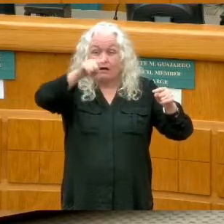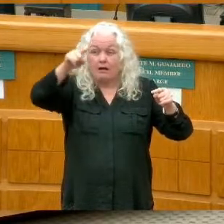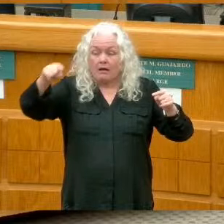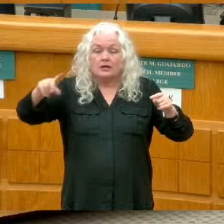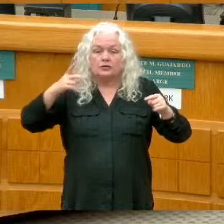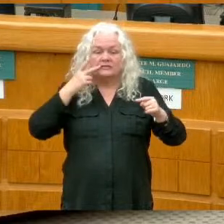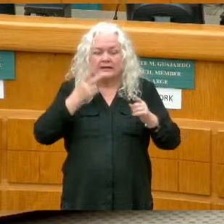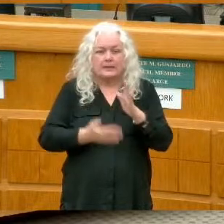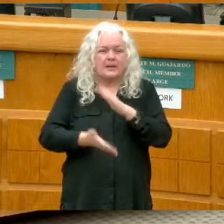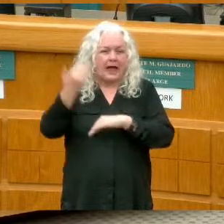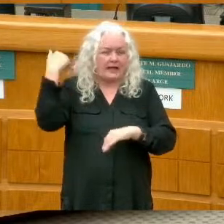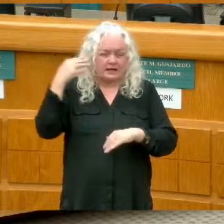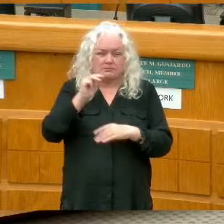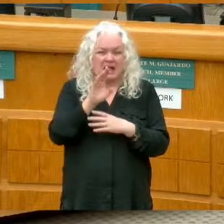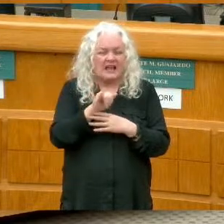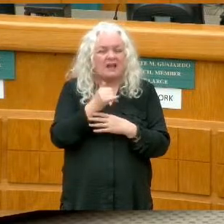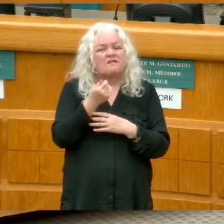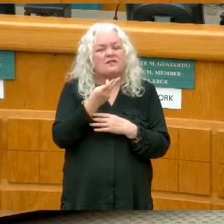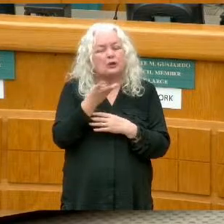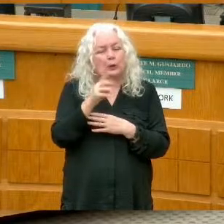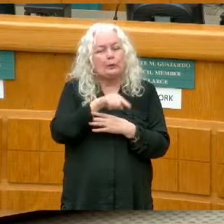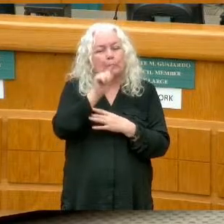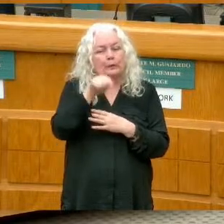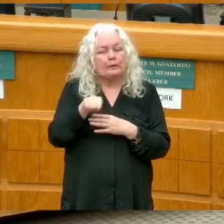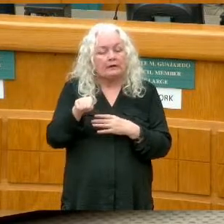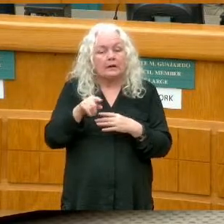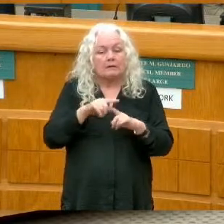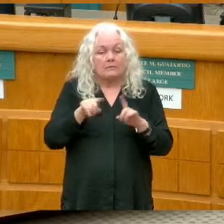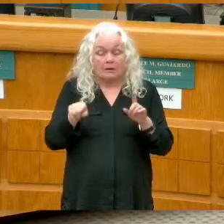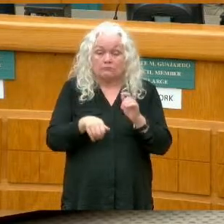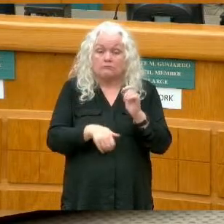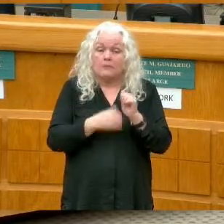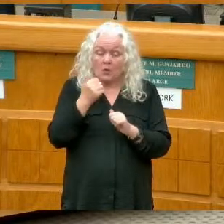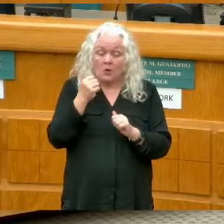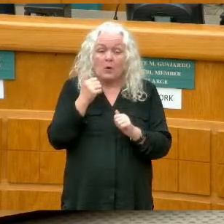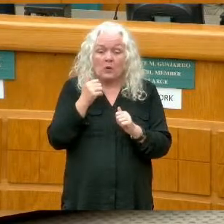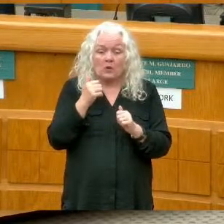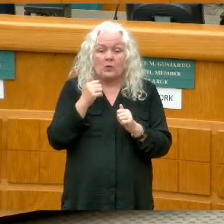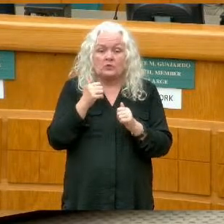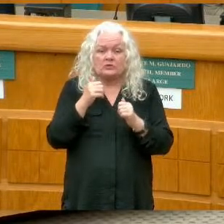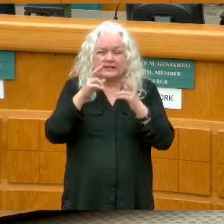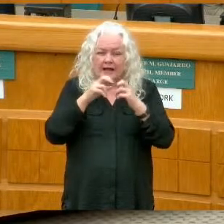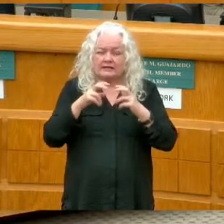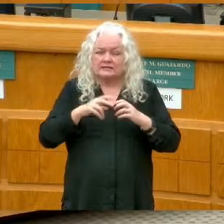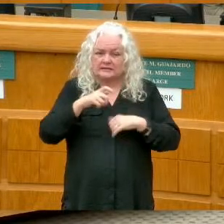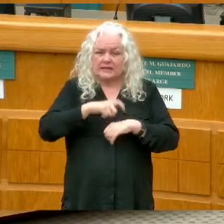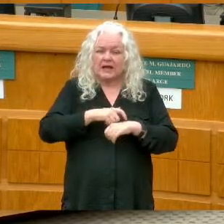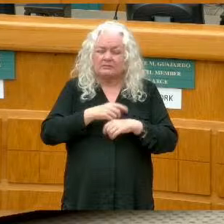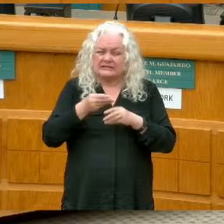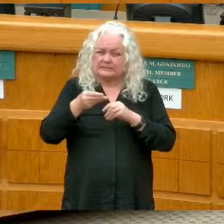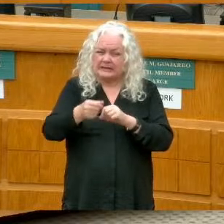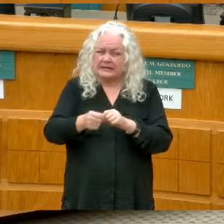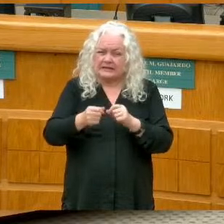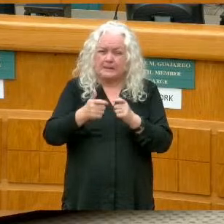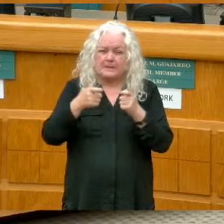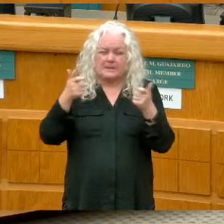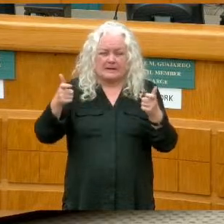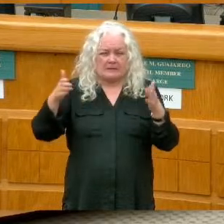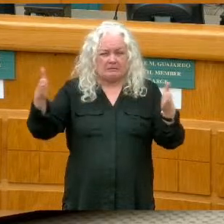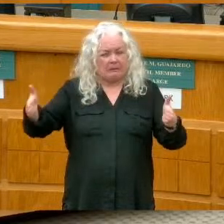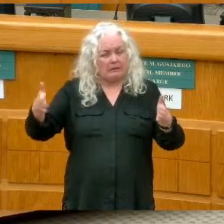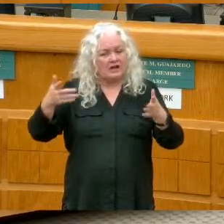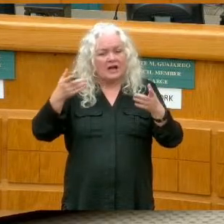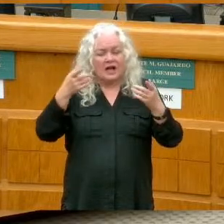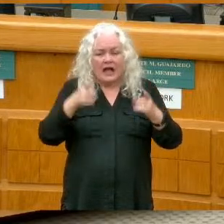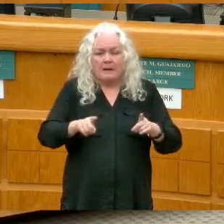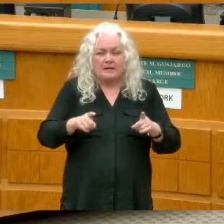blips way back there in May, but most of the analysis and time has been spent on this big outbreak that took